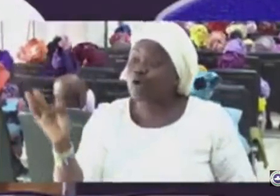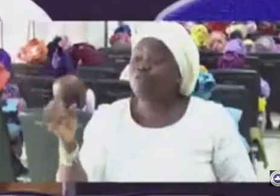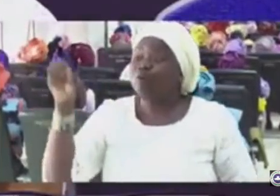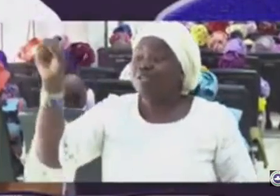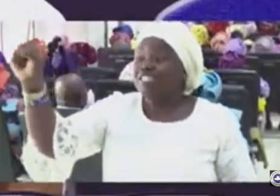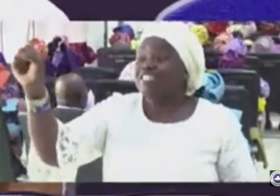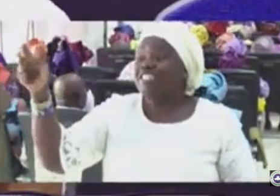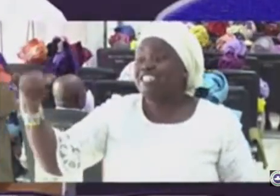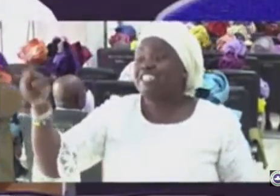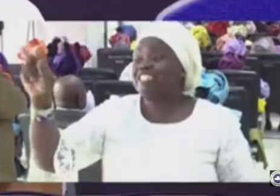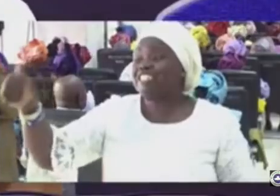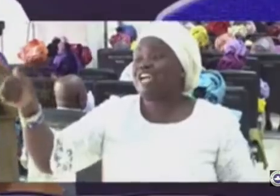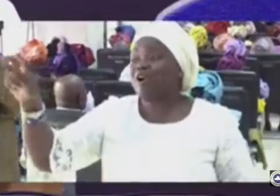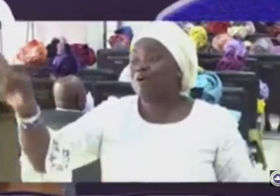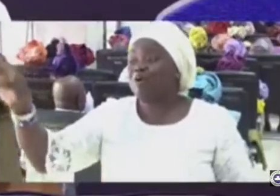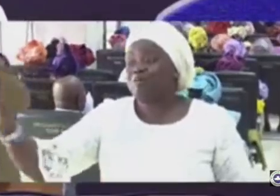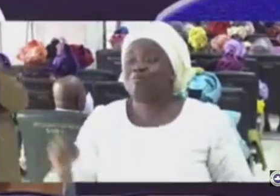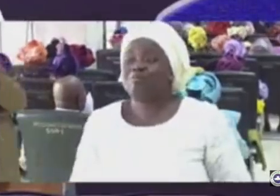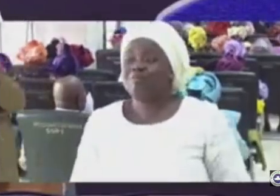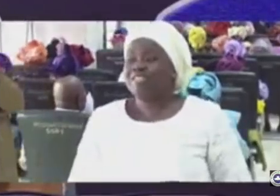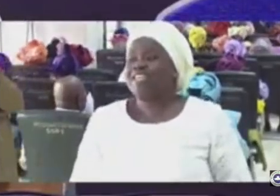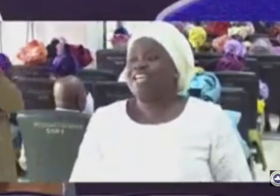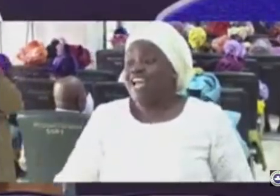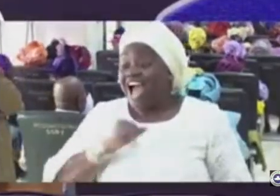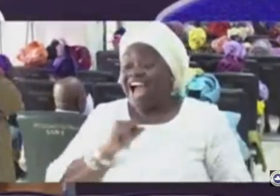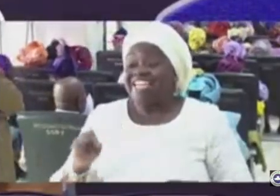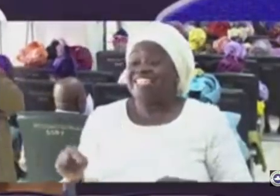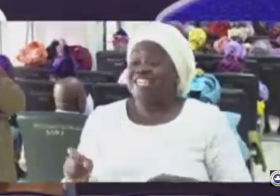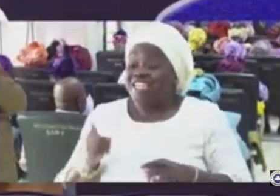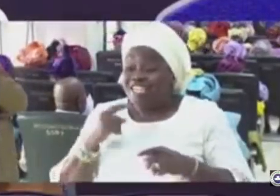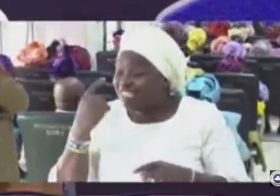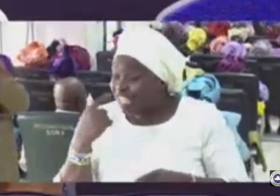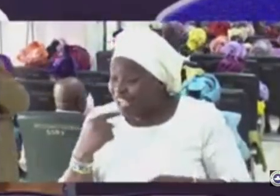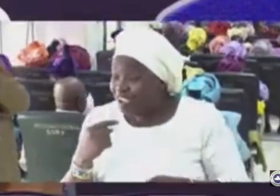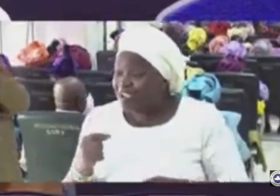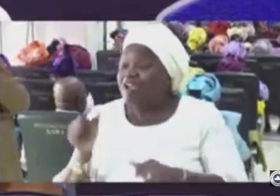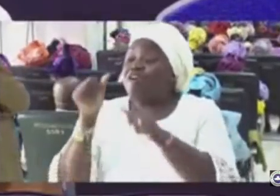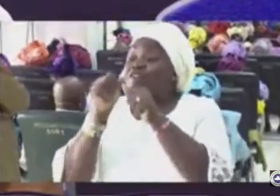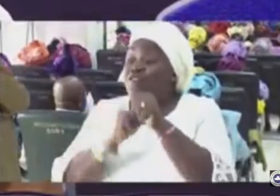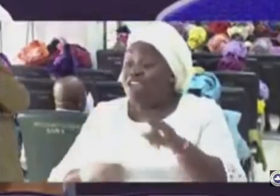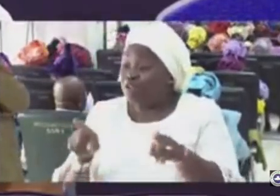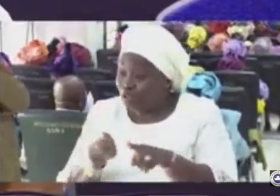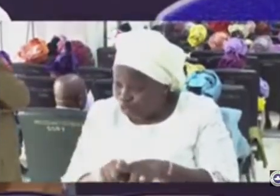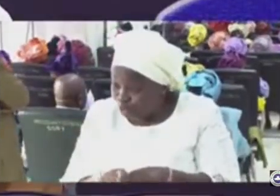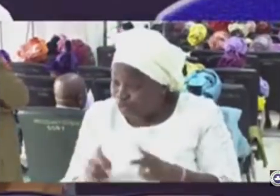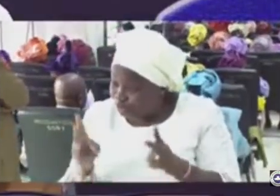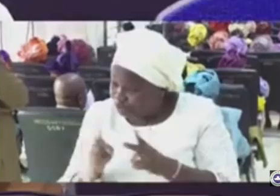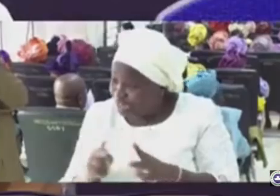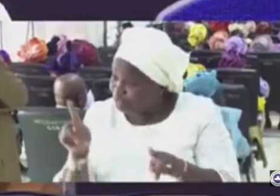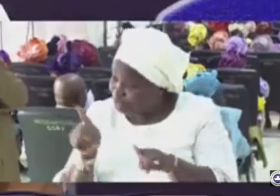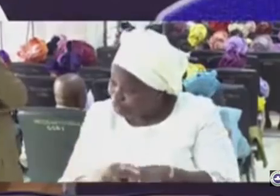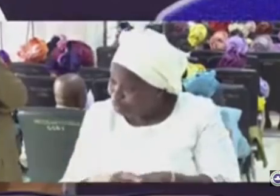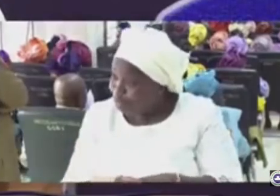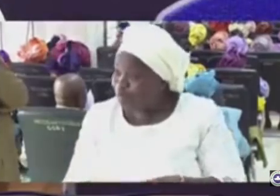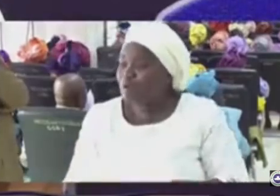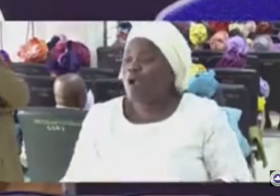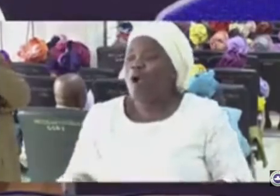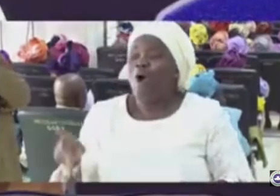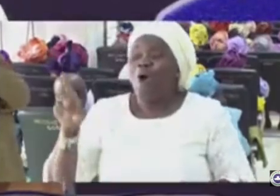soon, God will say, who locked that one out? That fellow belongs